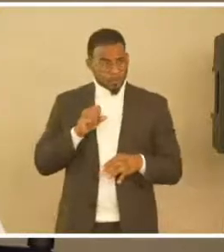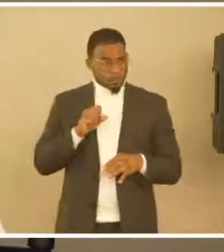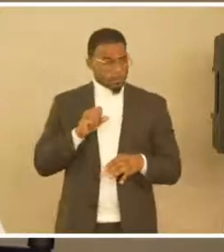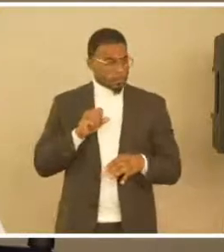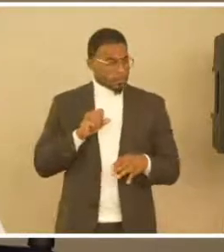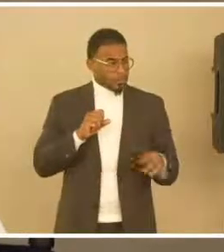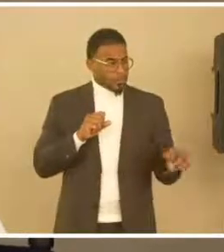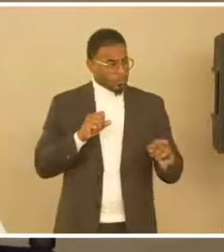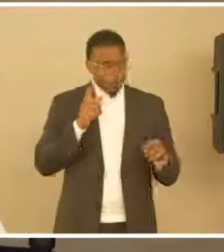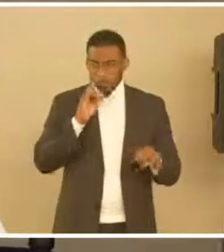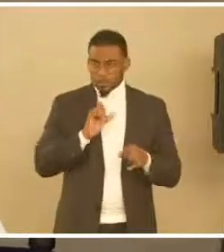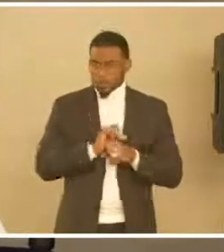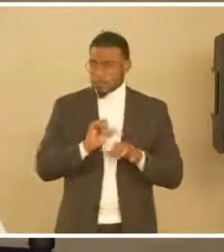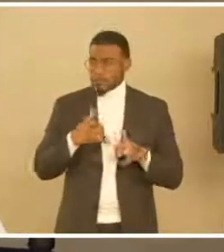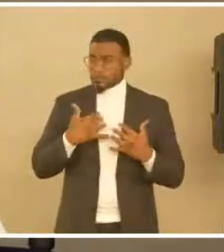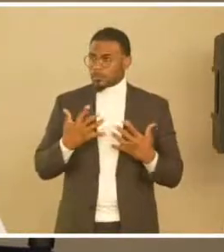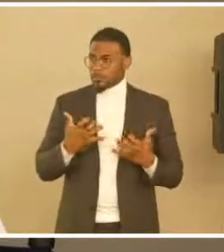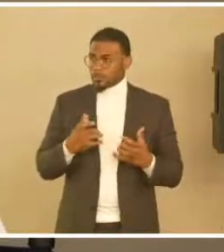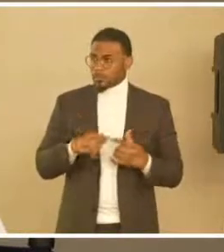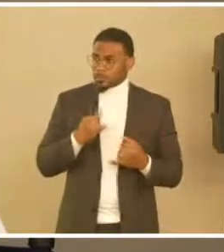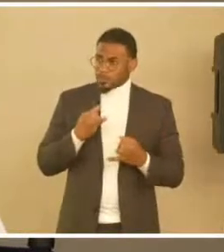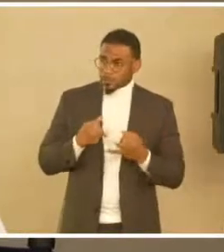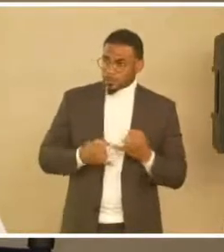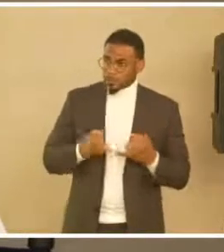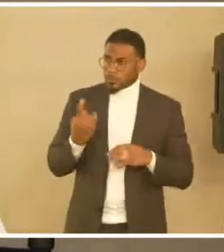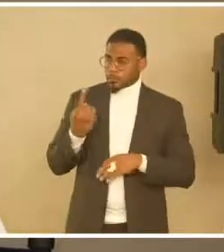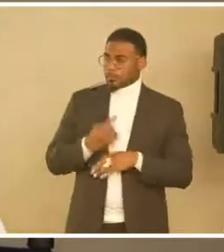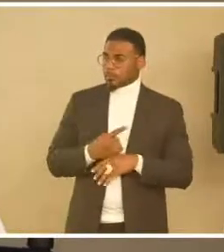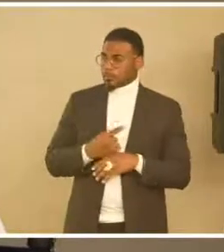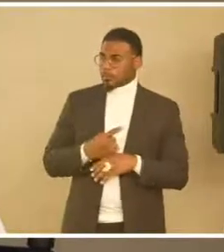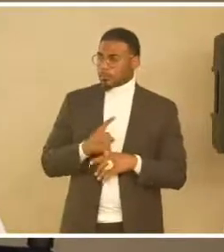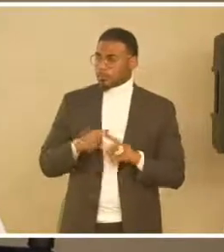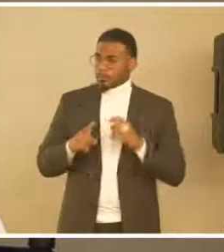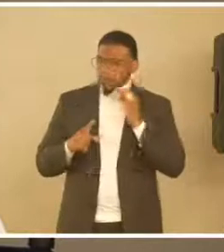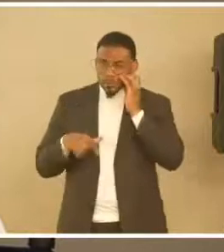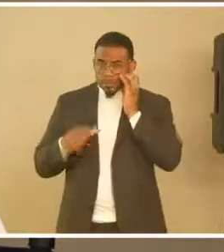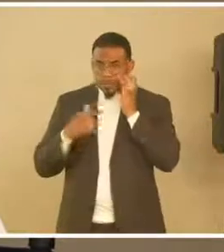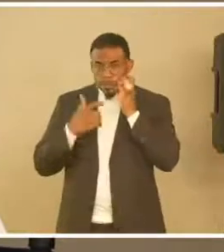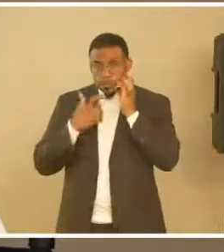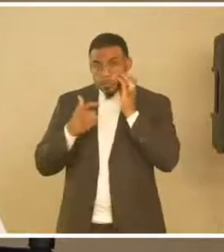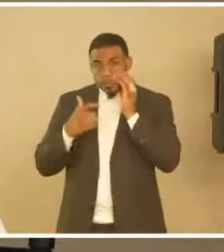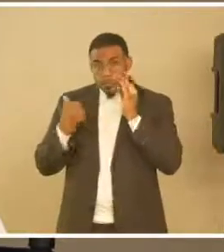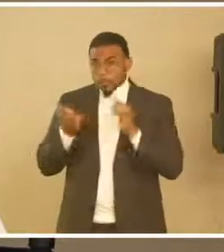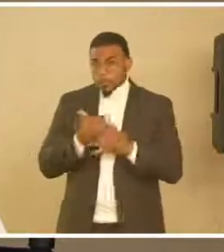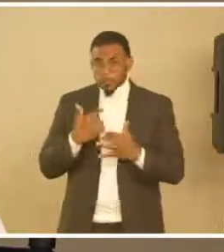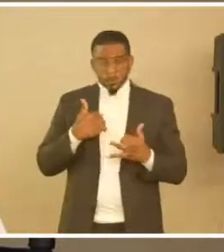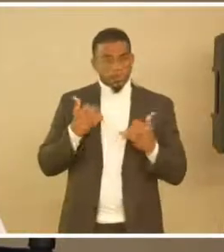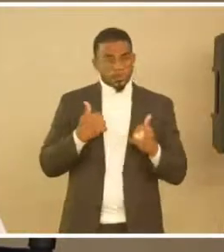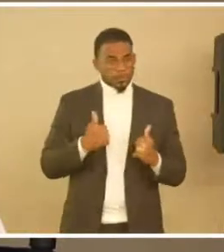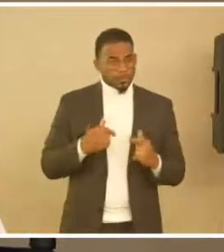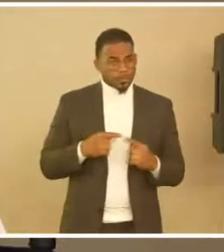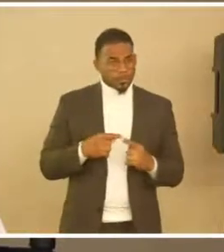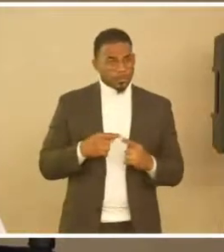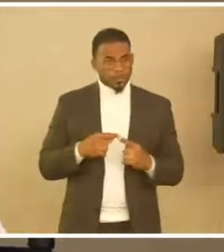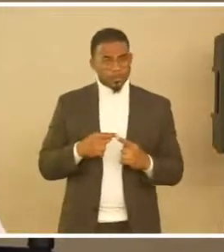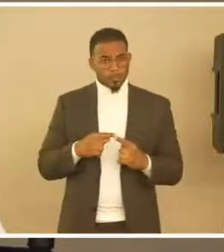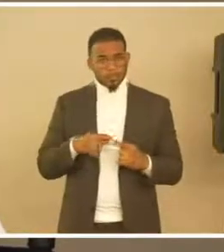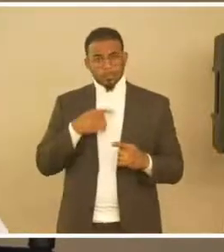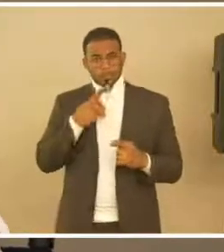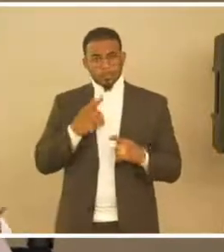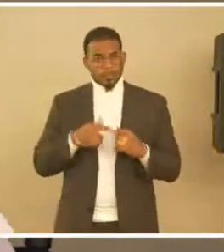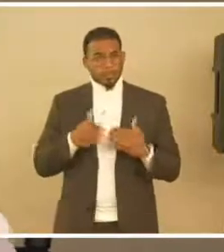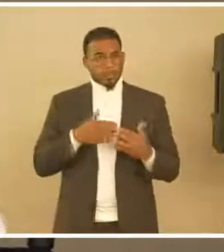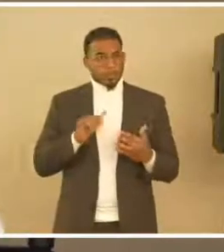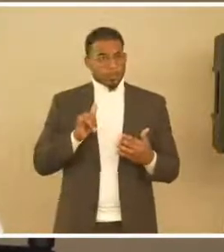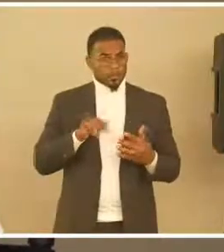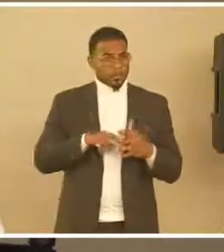an internal struggle. So I did what I wanted at the end of the day, but they were watching everything I was trying to tell about.